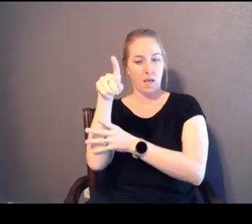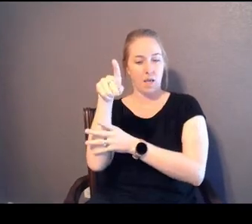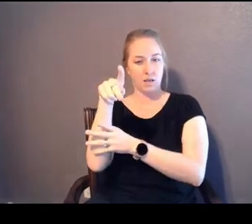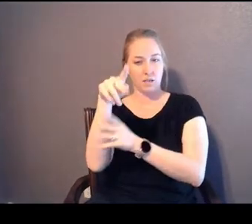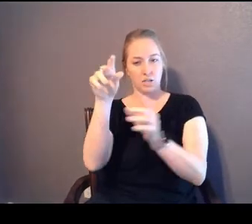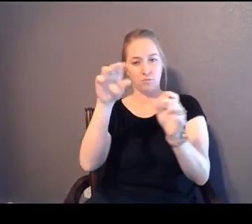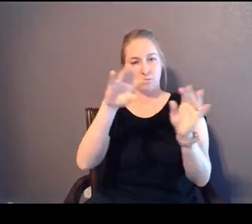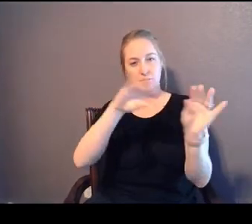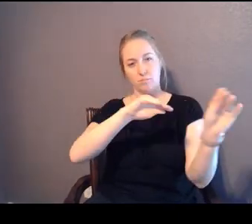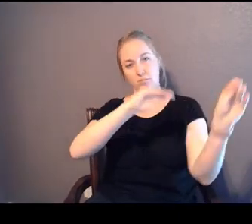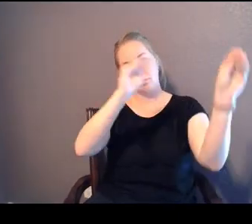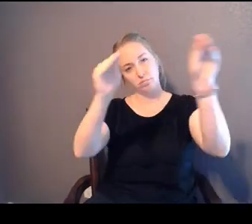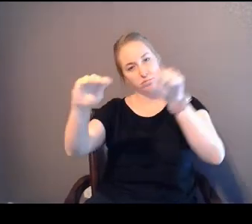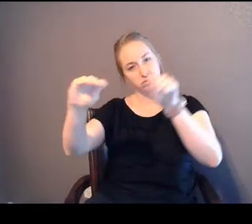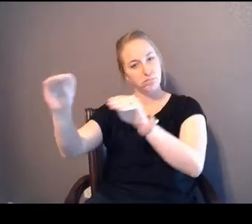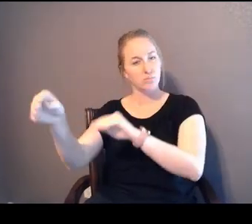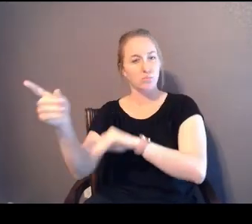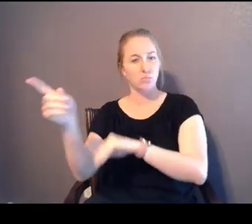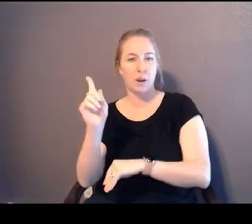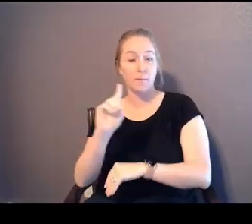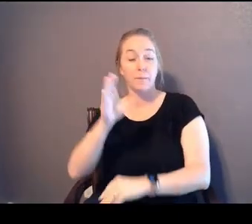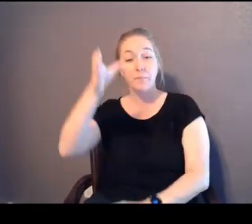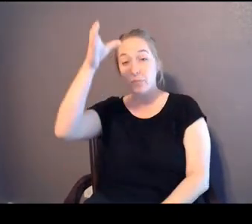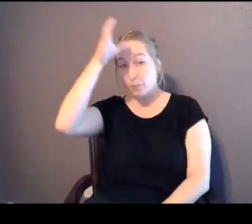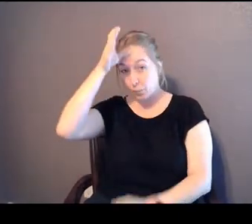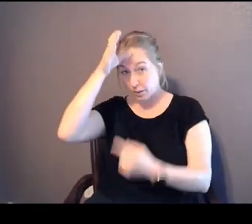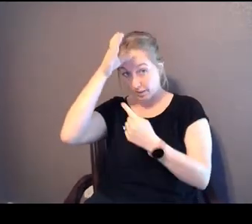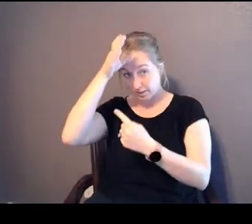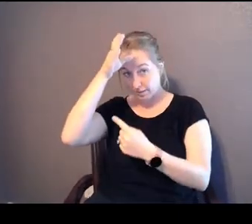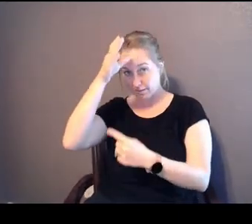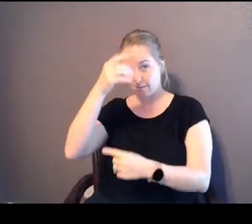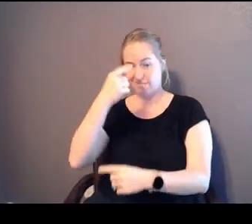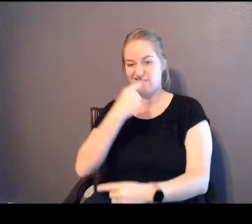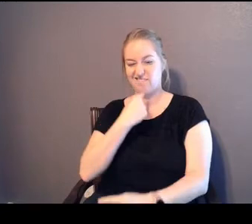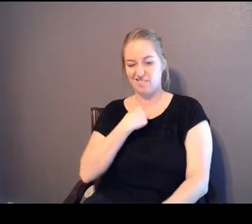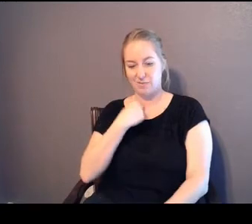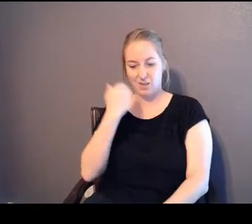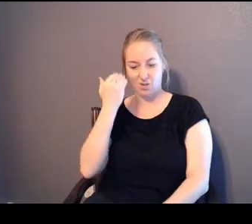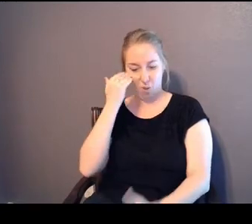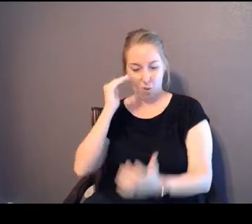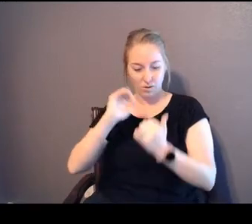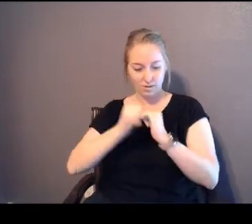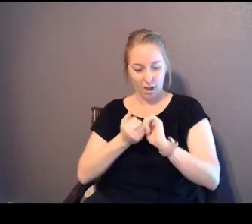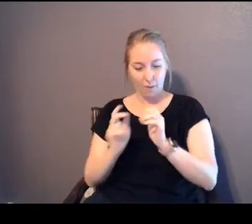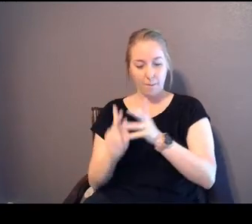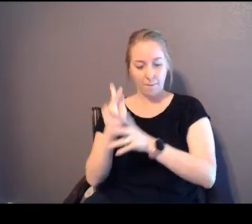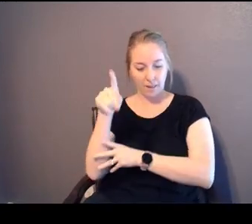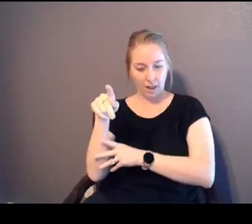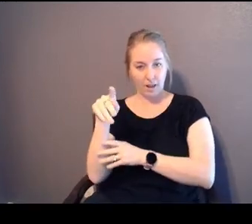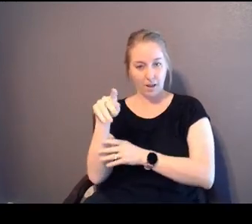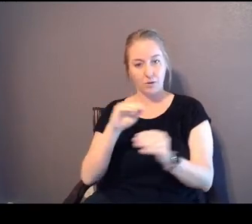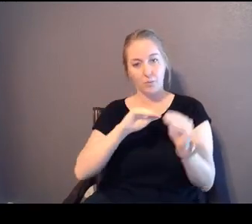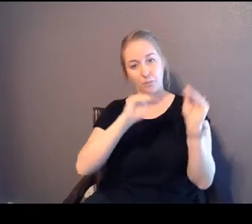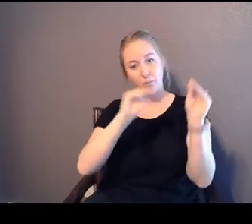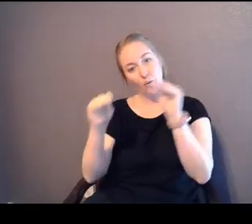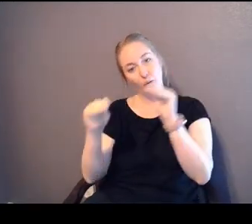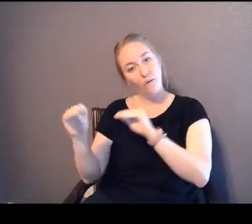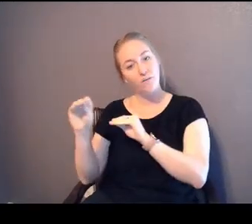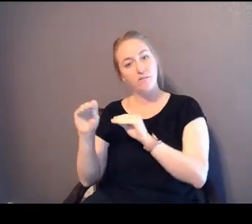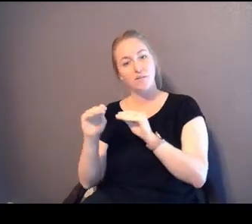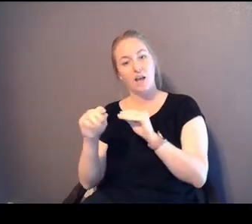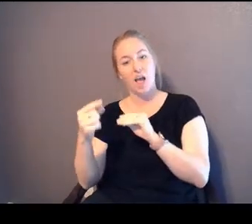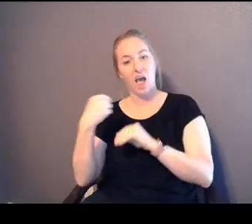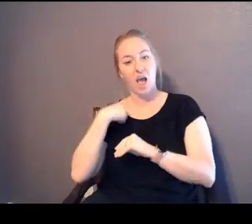my brain really thinks it knows all about how a plant goes. My brain thinks that I should draw this shape for the